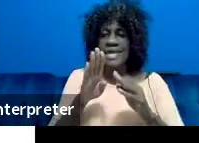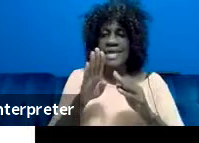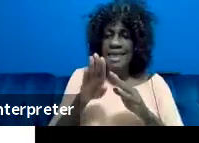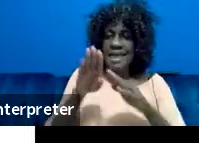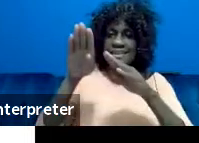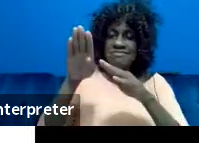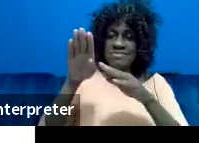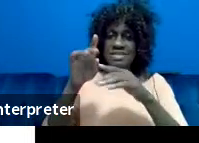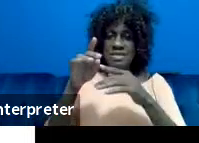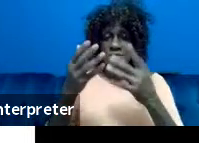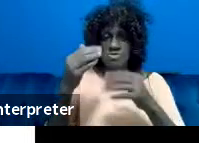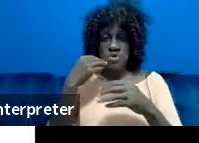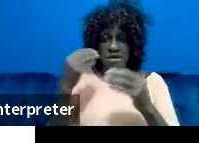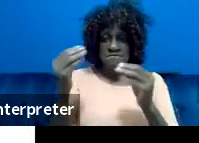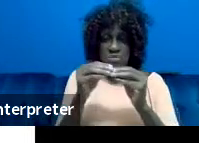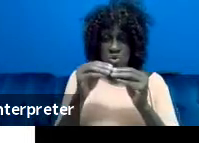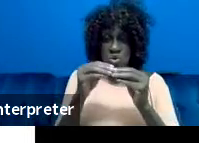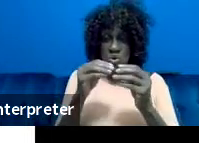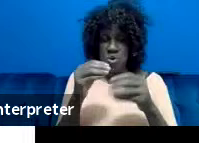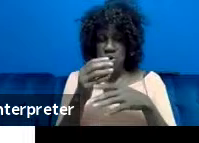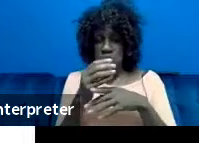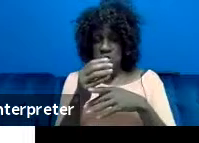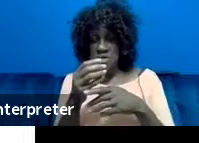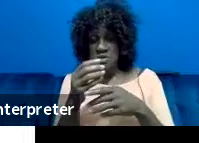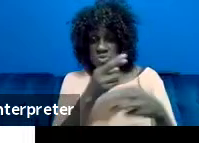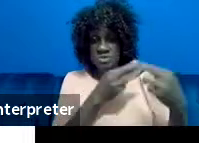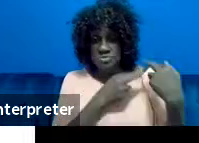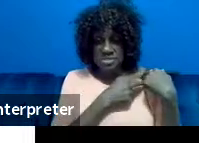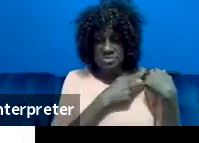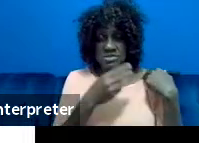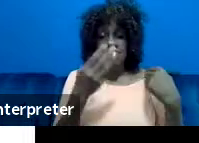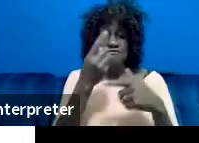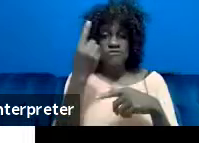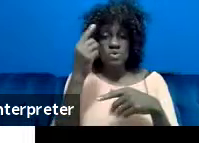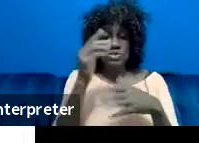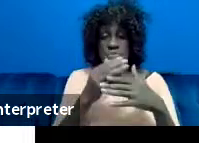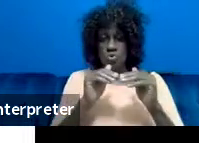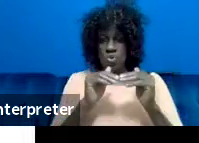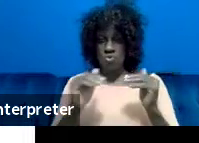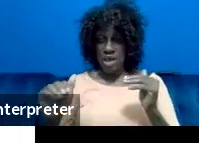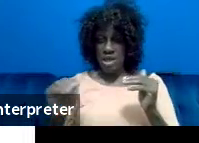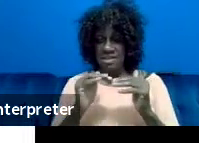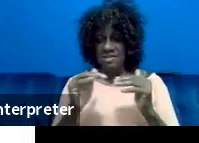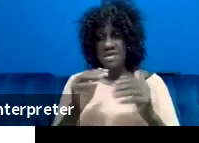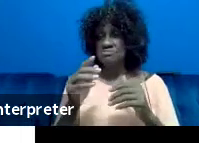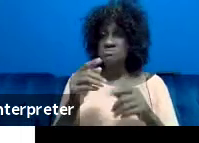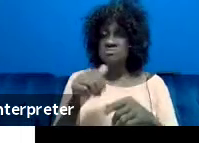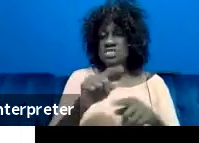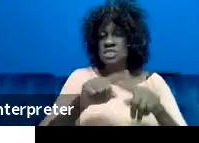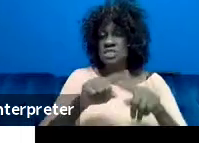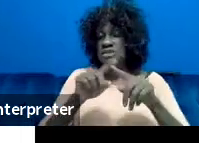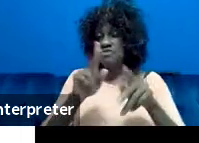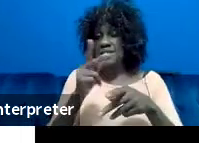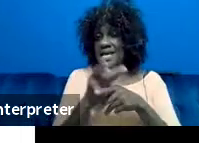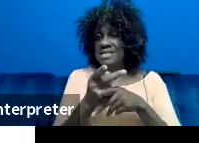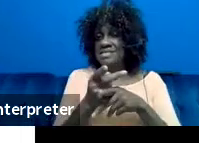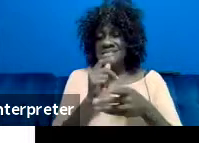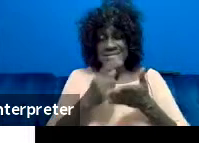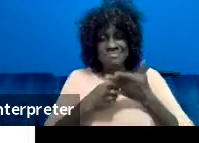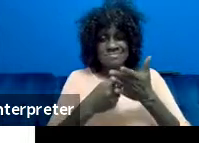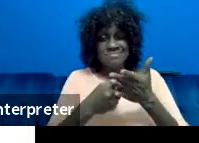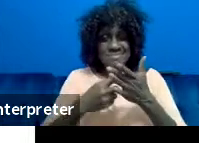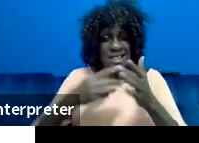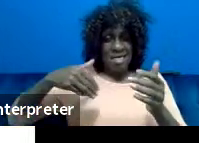may have an additional obligation for some to be provided at ground level and some additional types. Now, we've not talked a lot about that